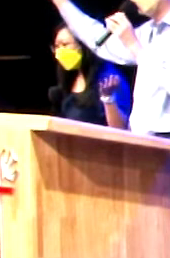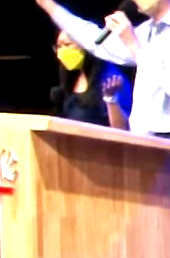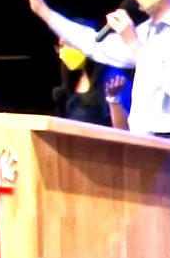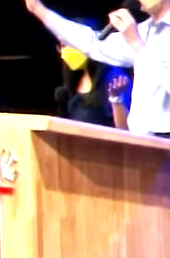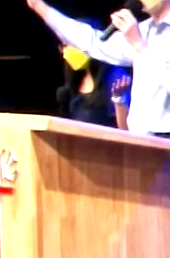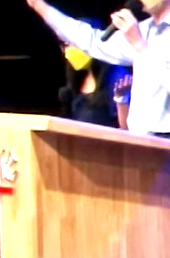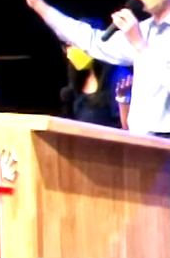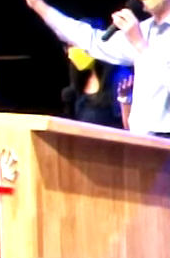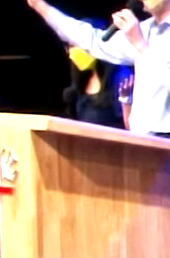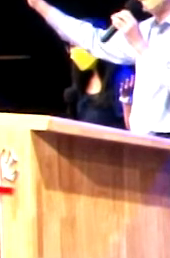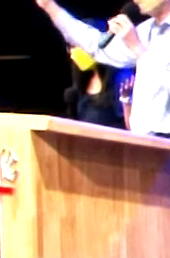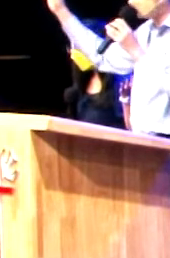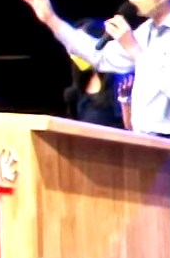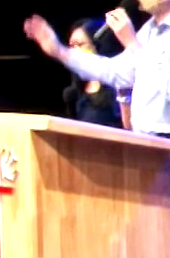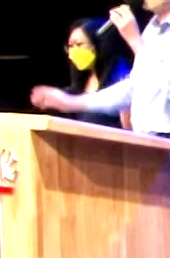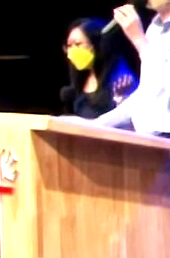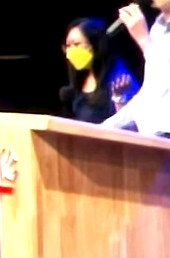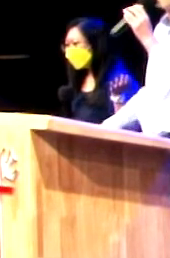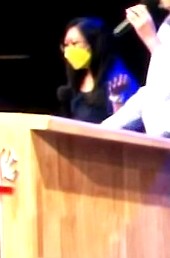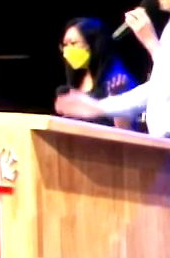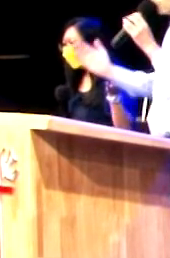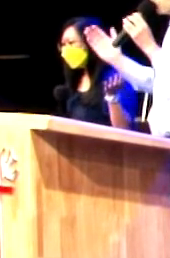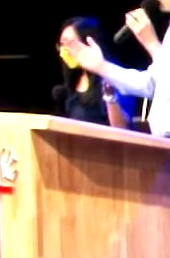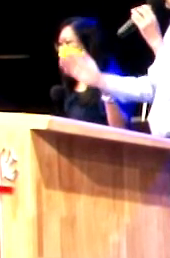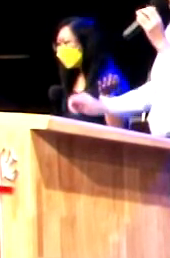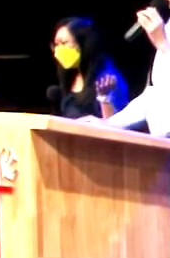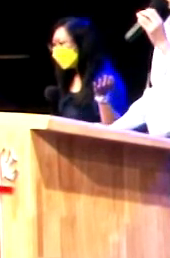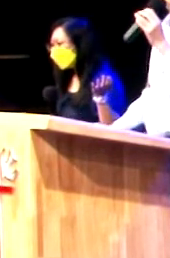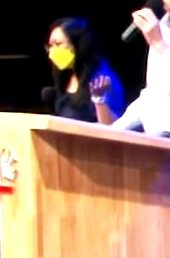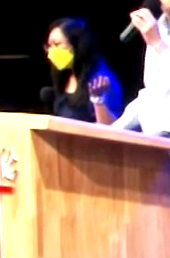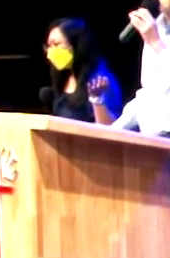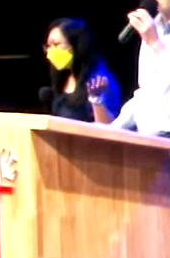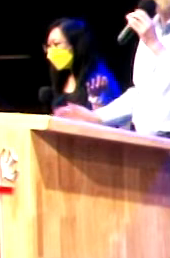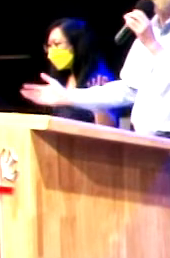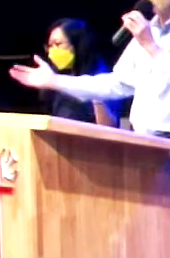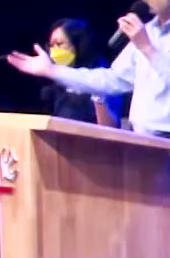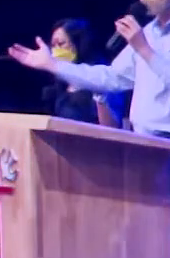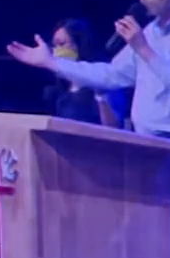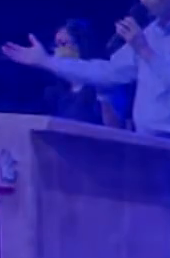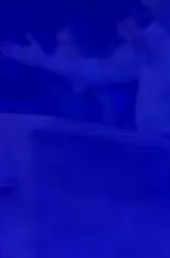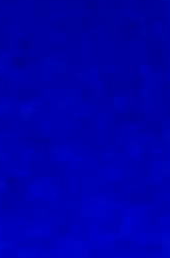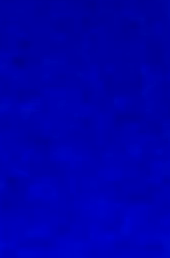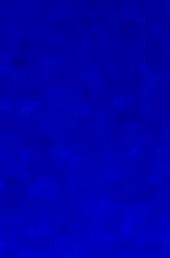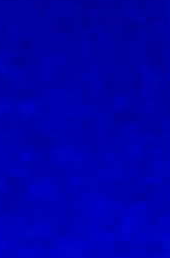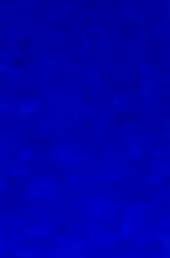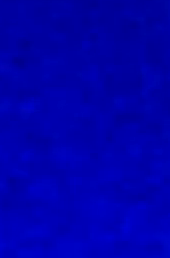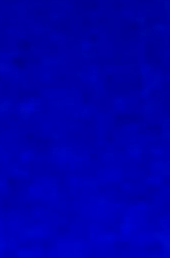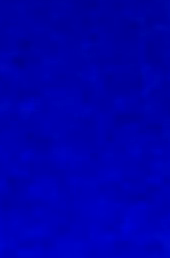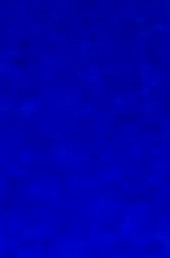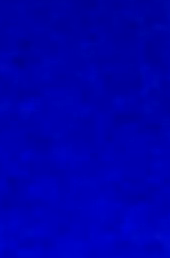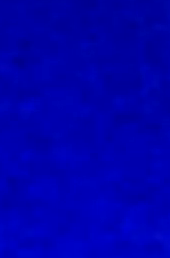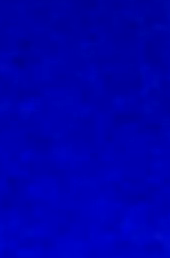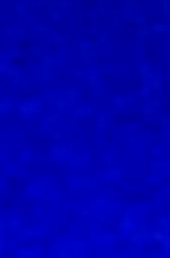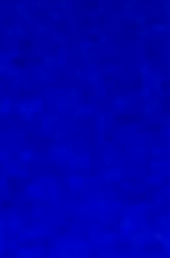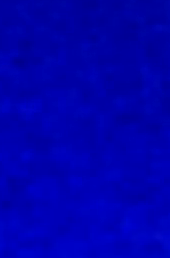have given to us to help others to follow You. And Lord, we want to just pray for us in